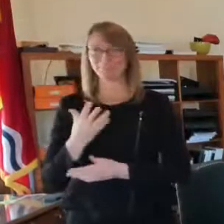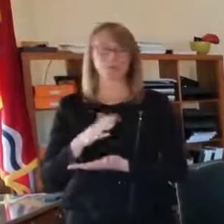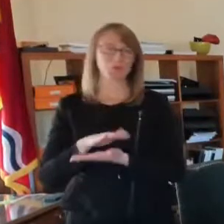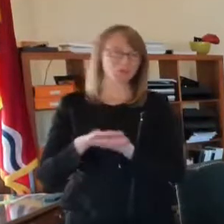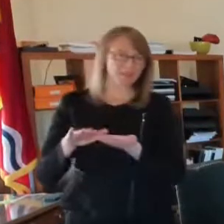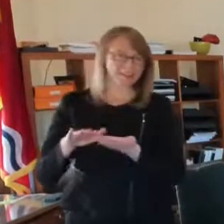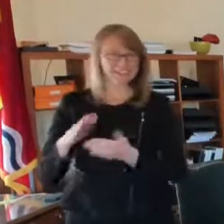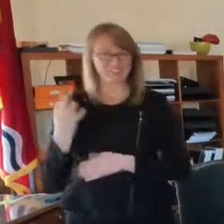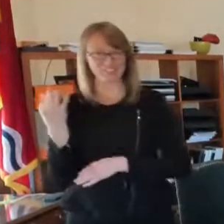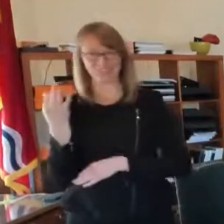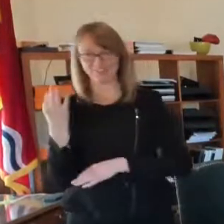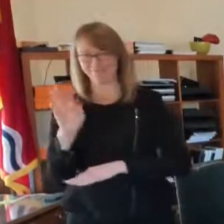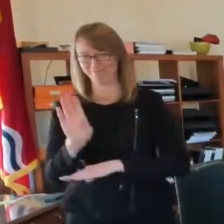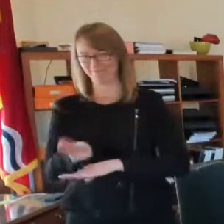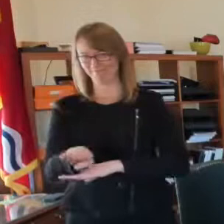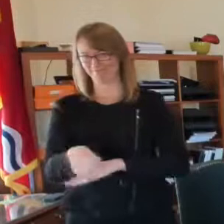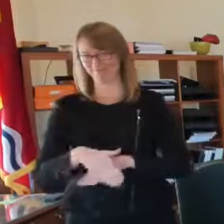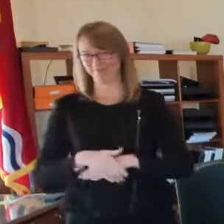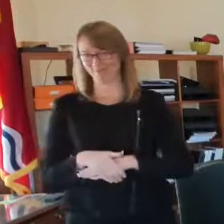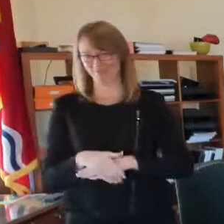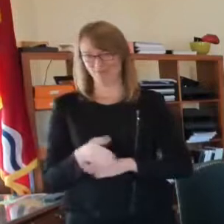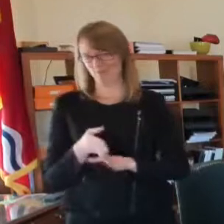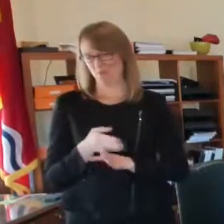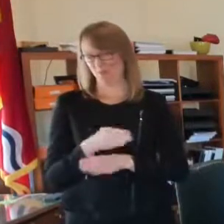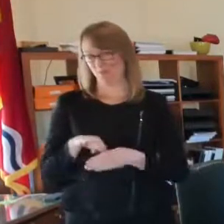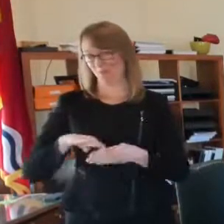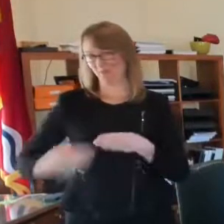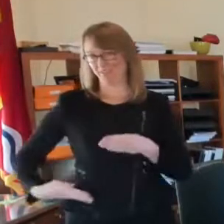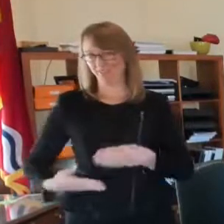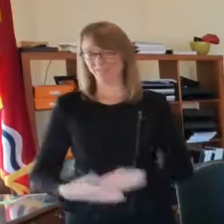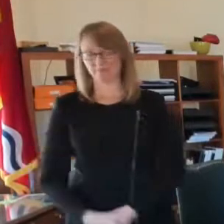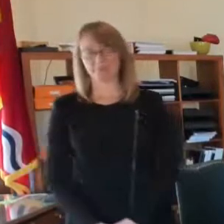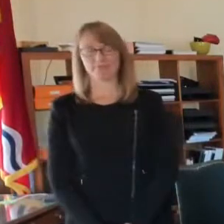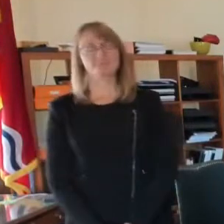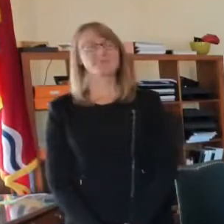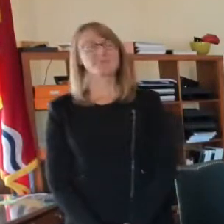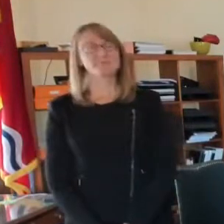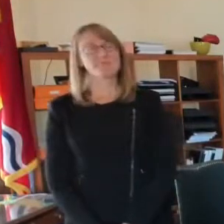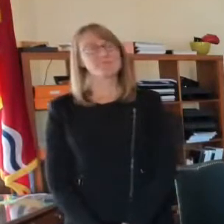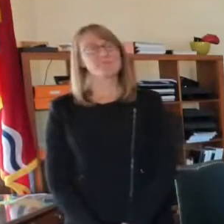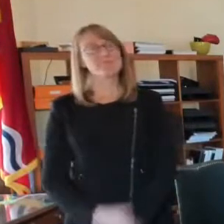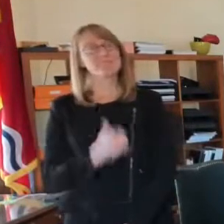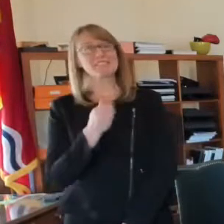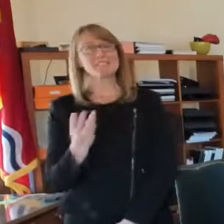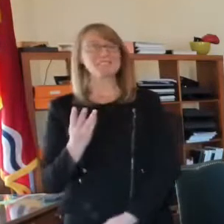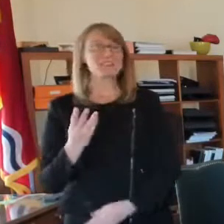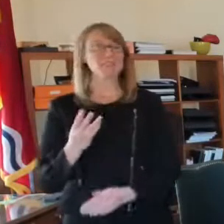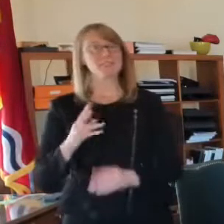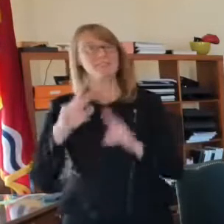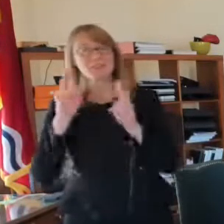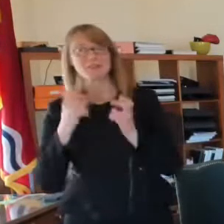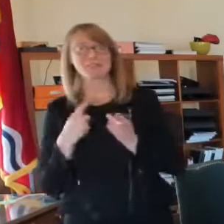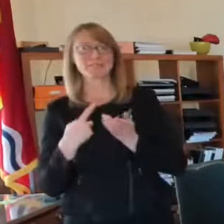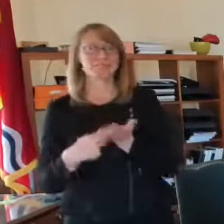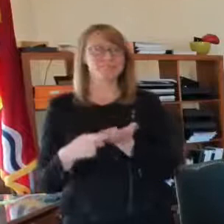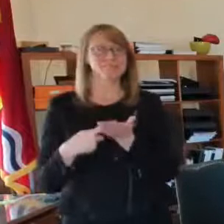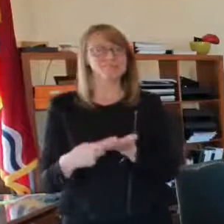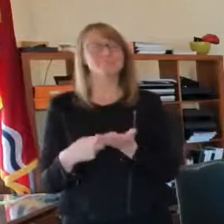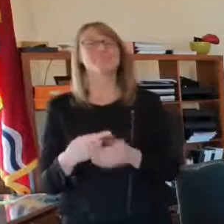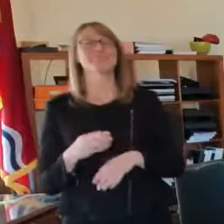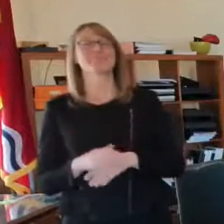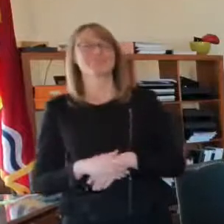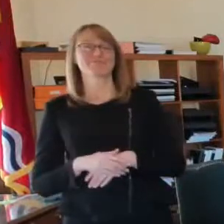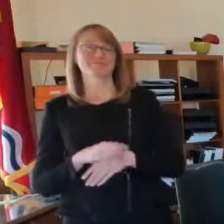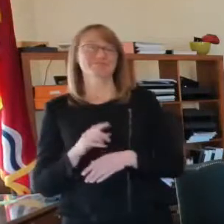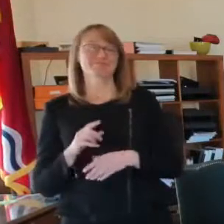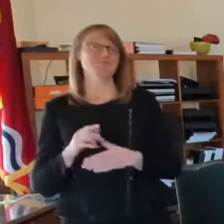Friday afternoon, right before the weekend, of course. I've got several things to chat with you about this afternoon, and then, of course,